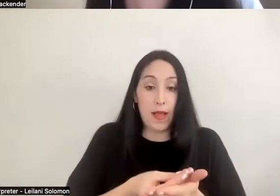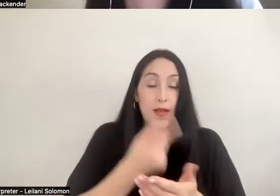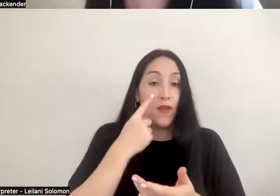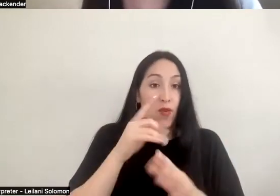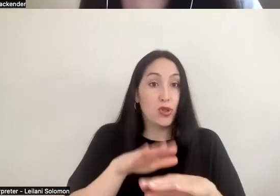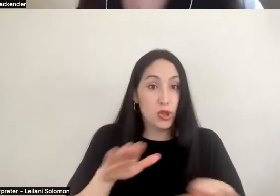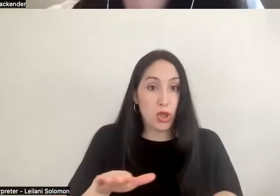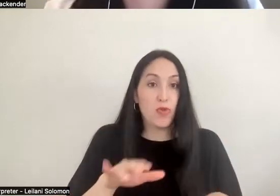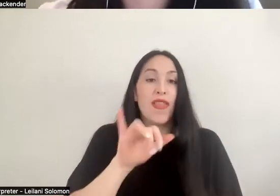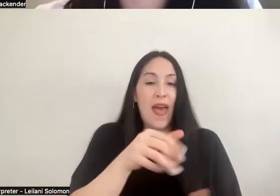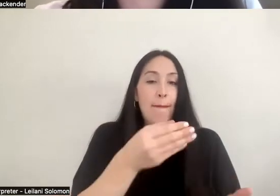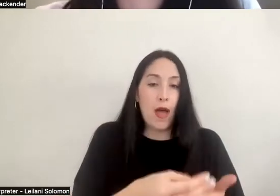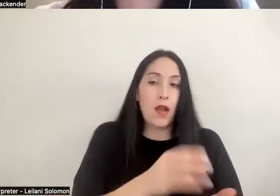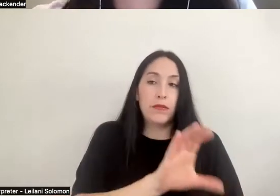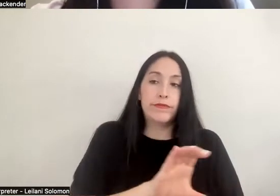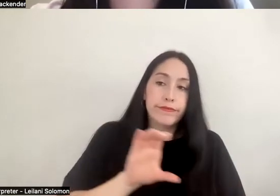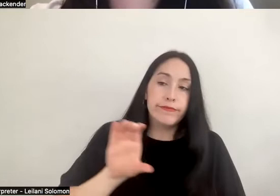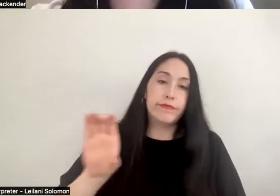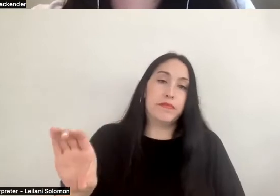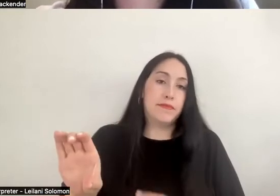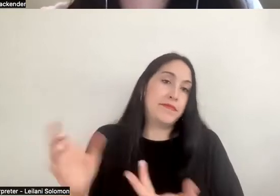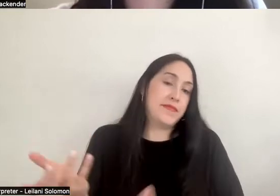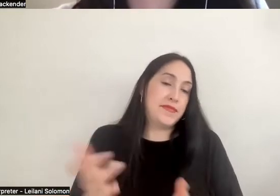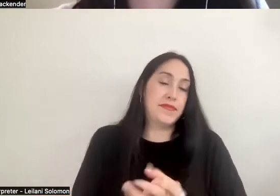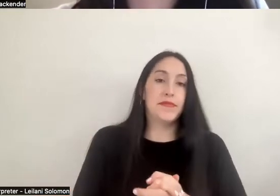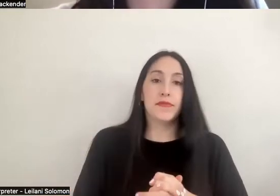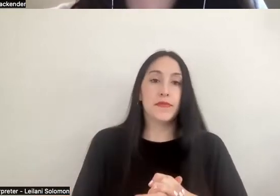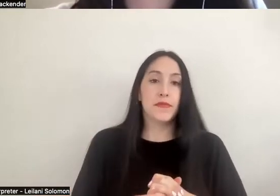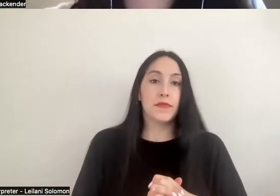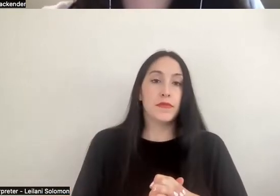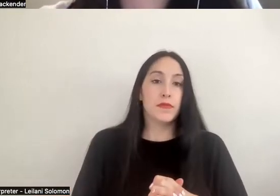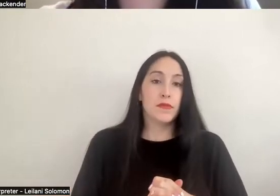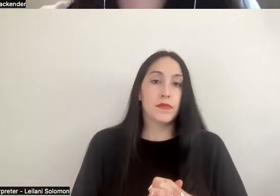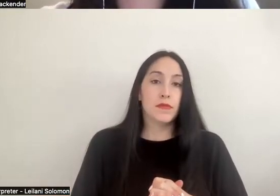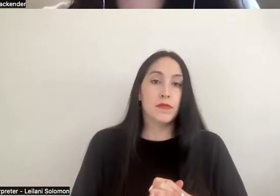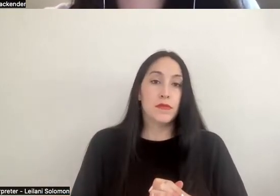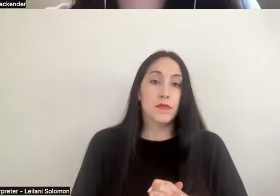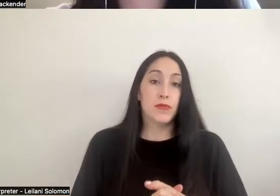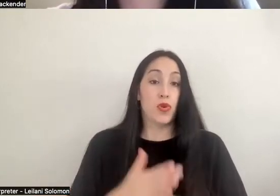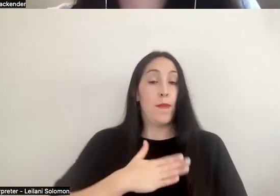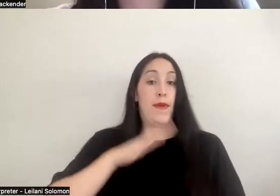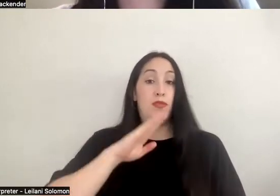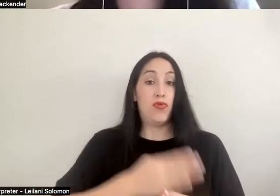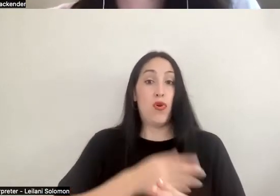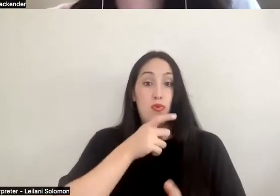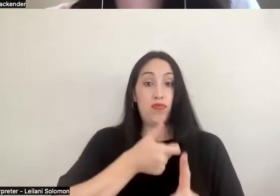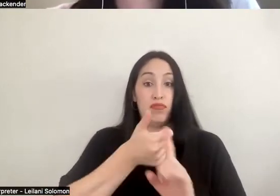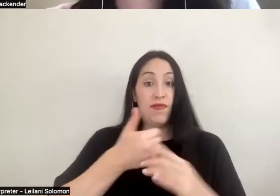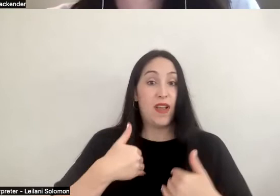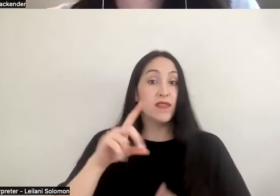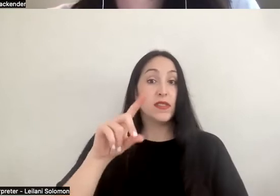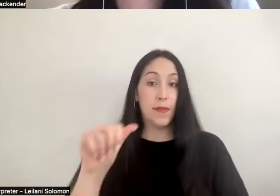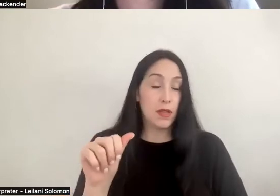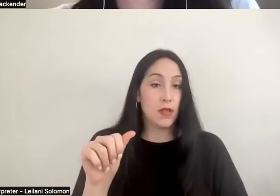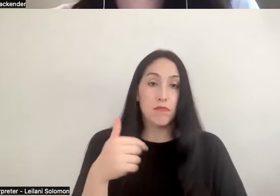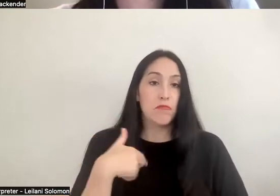children. Well, for the purposes of inheritance for my child, my daughter who's has the disability, we don't want to shut